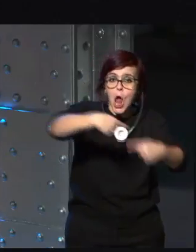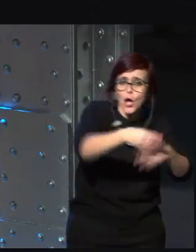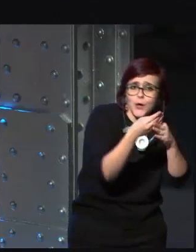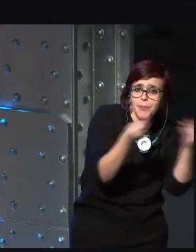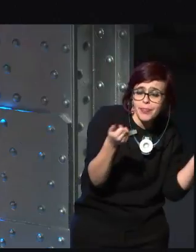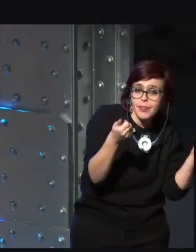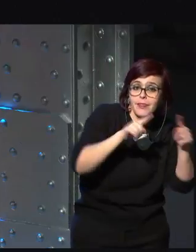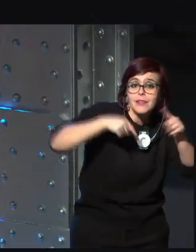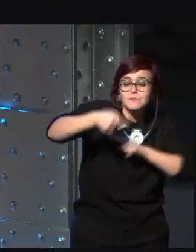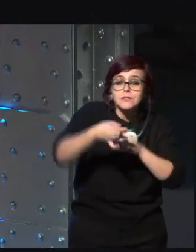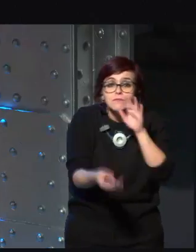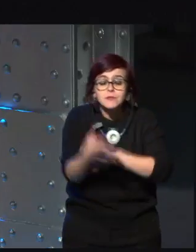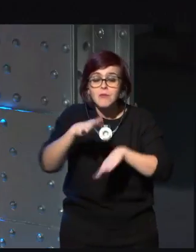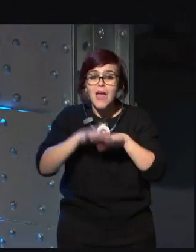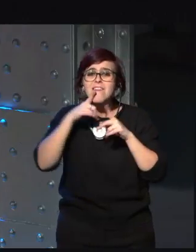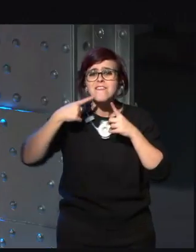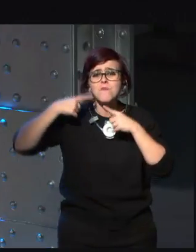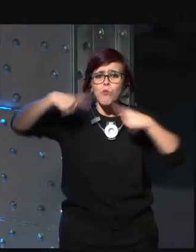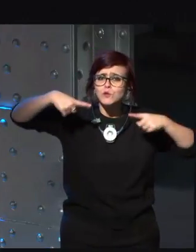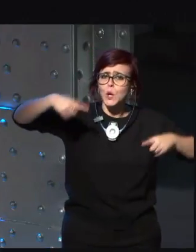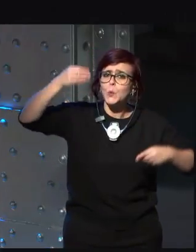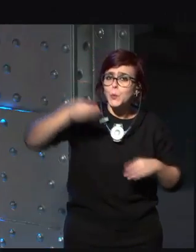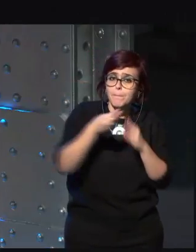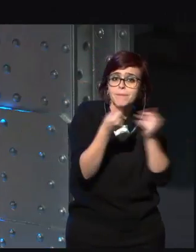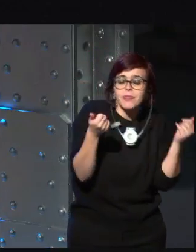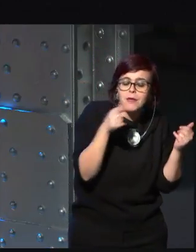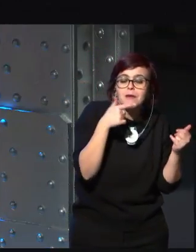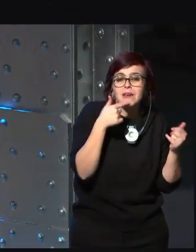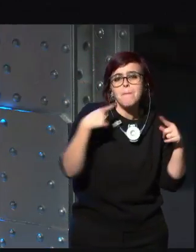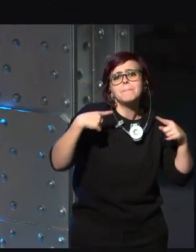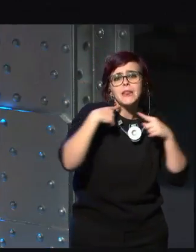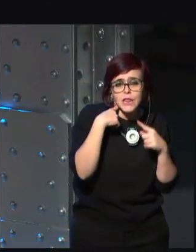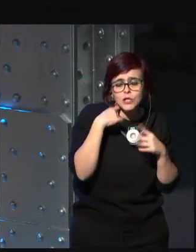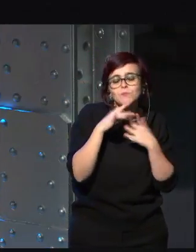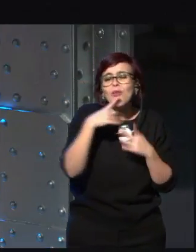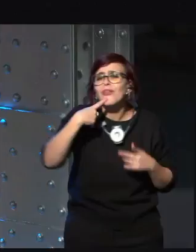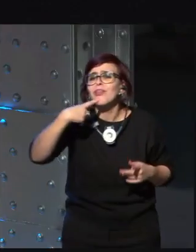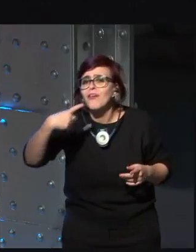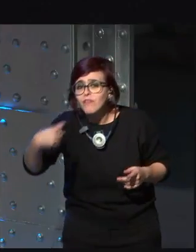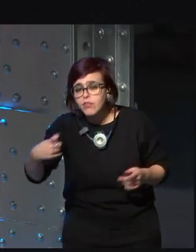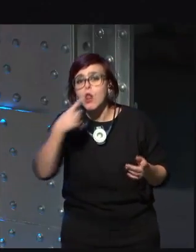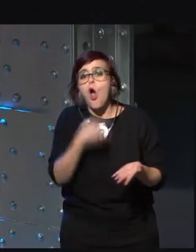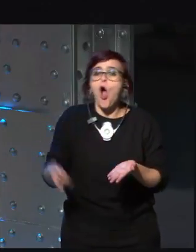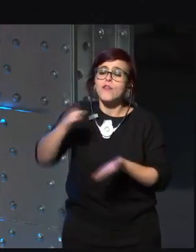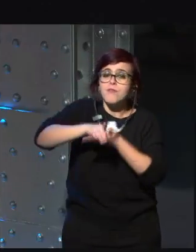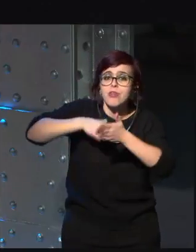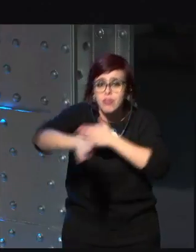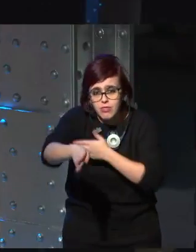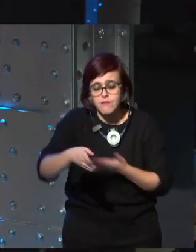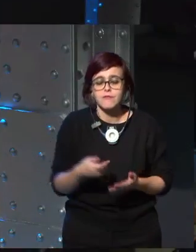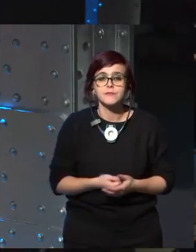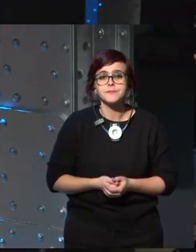mean, obviously it would never disappear, but it would become much harder to re-access. De todas